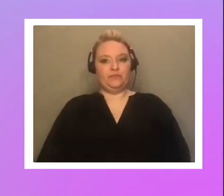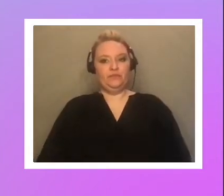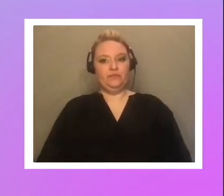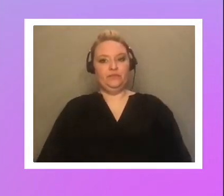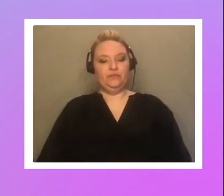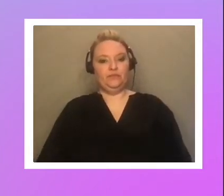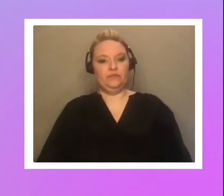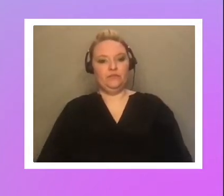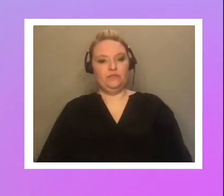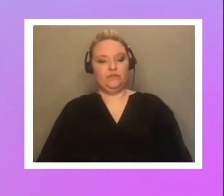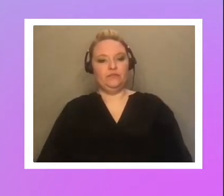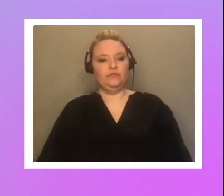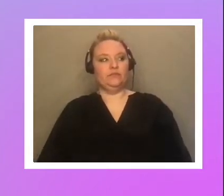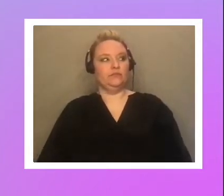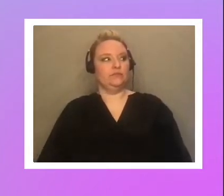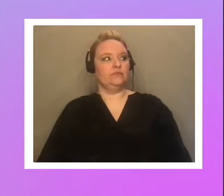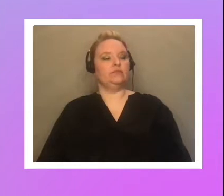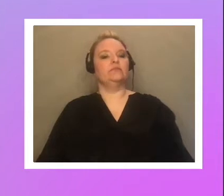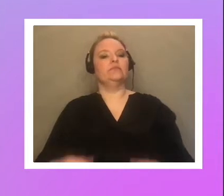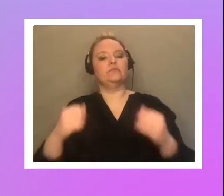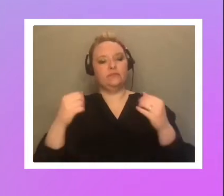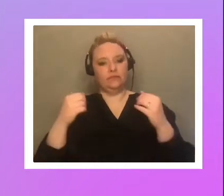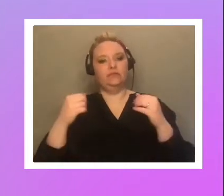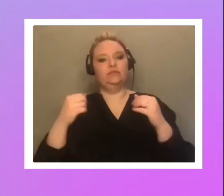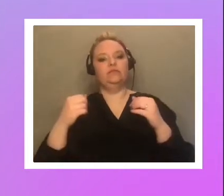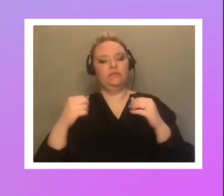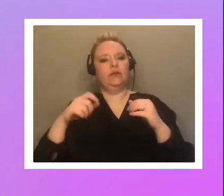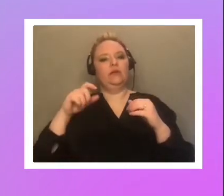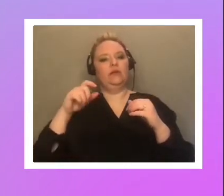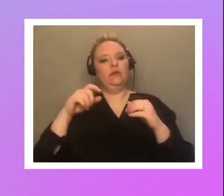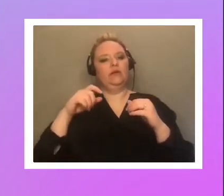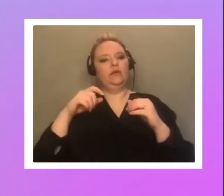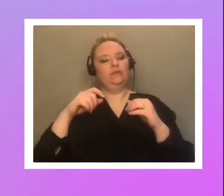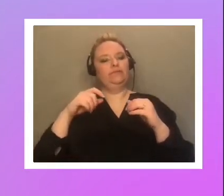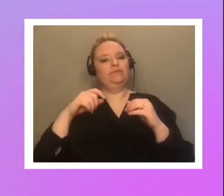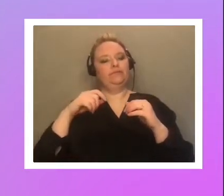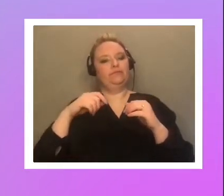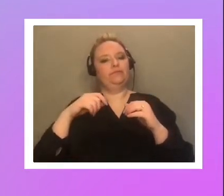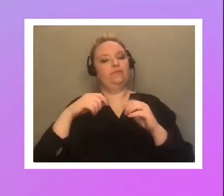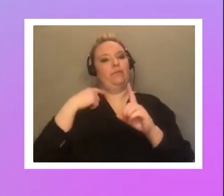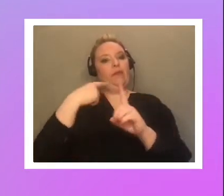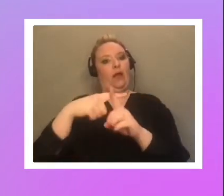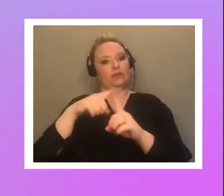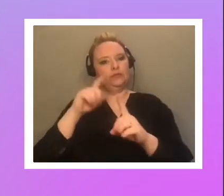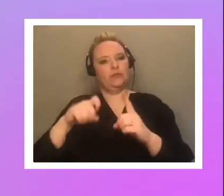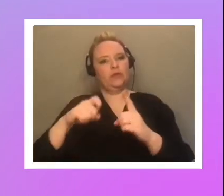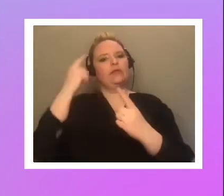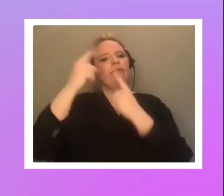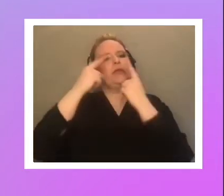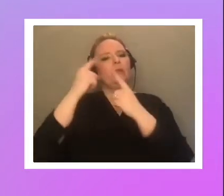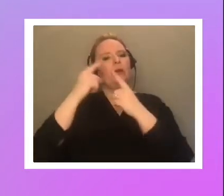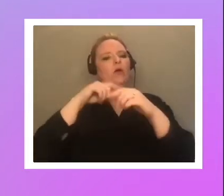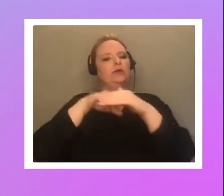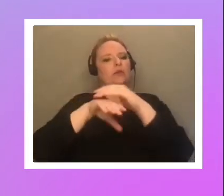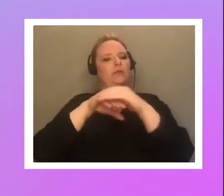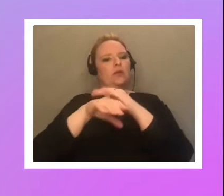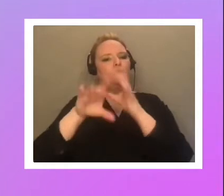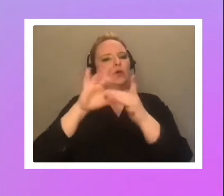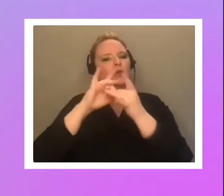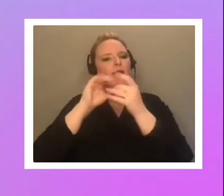Now, you also want to think about accessibility if you work with